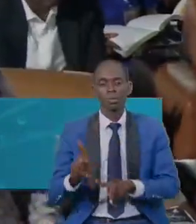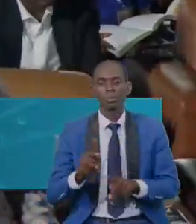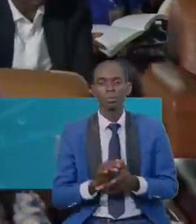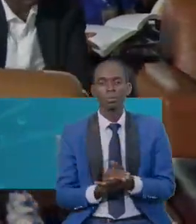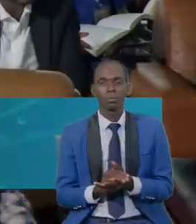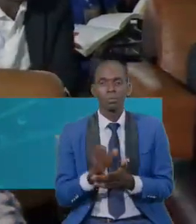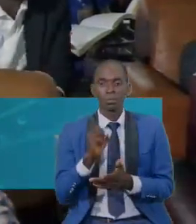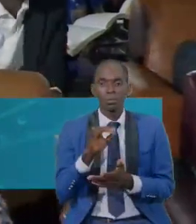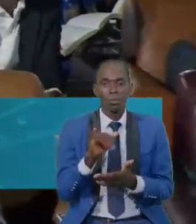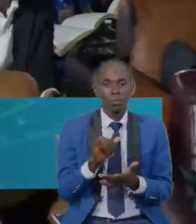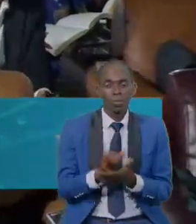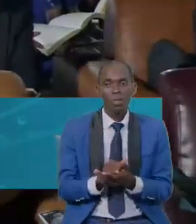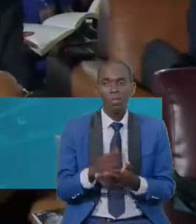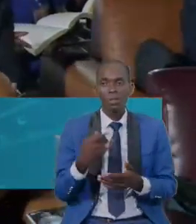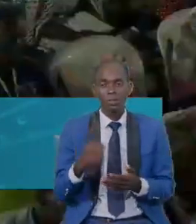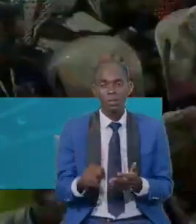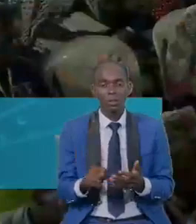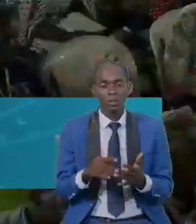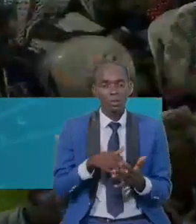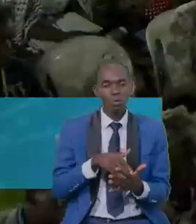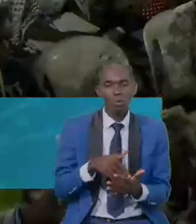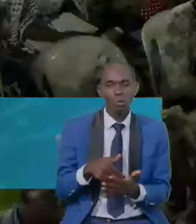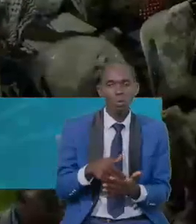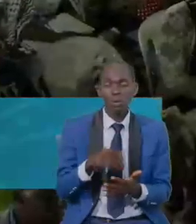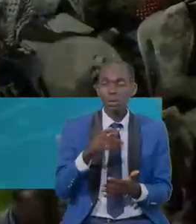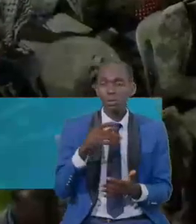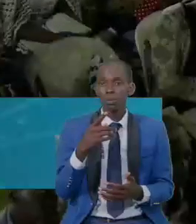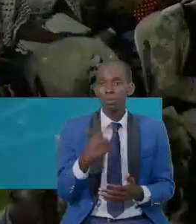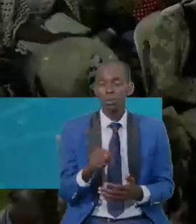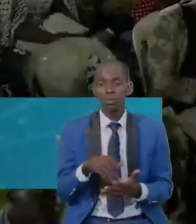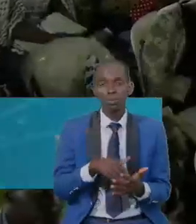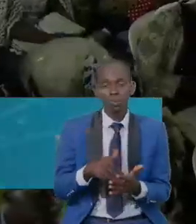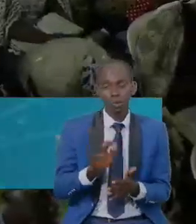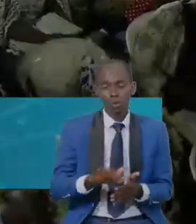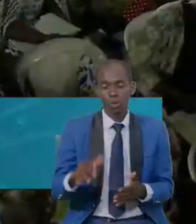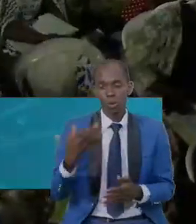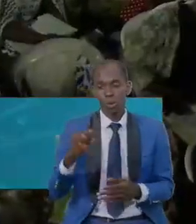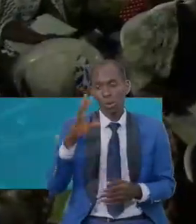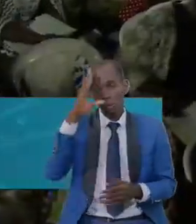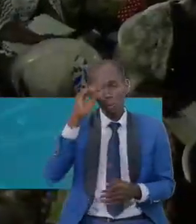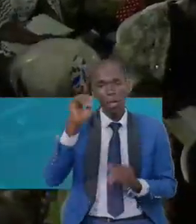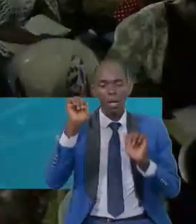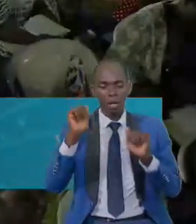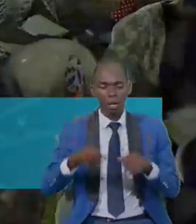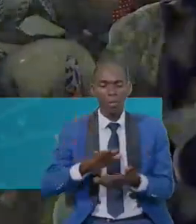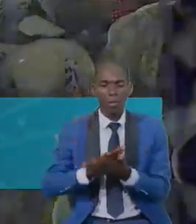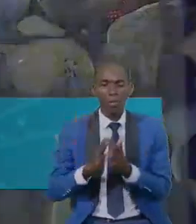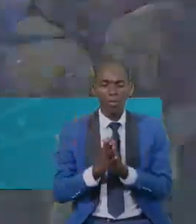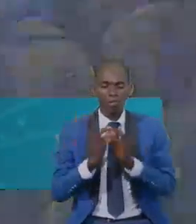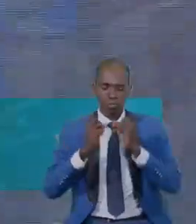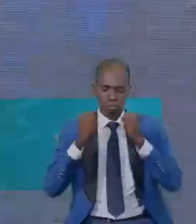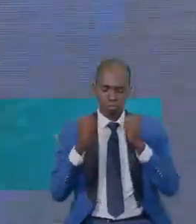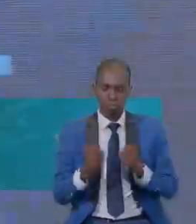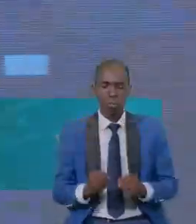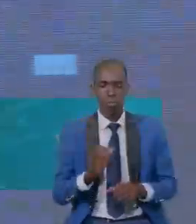So that the weak children of men can become the strong children of God.